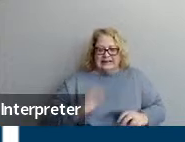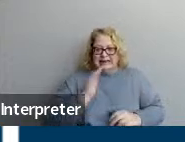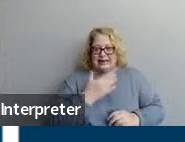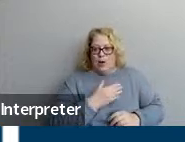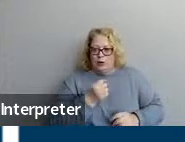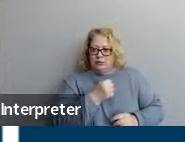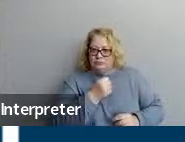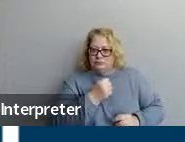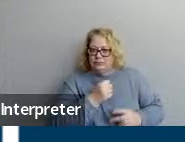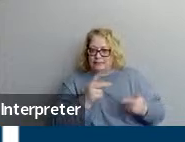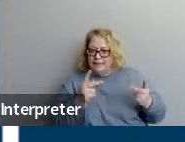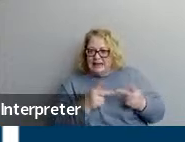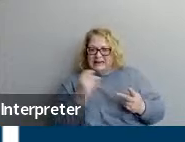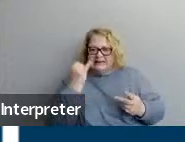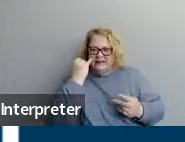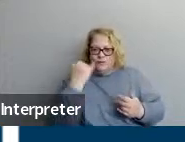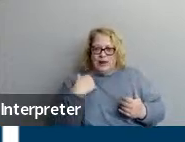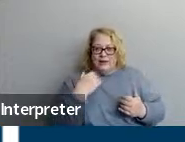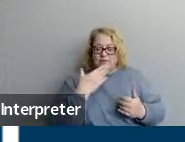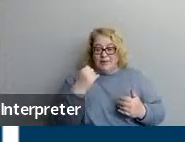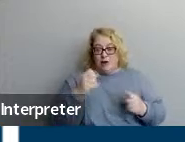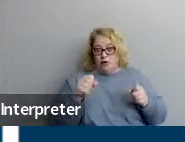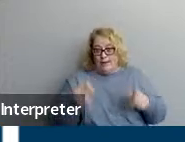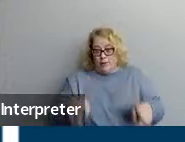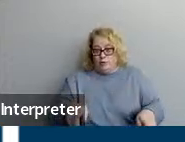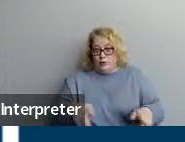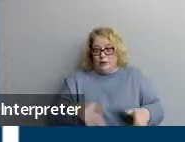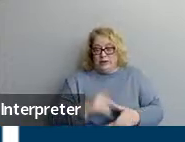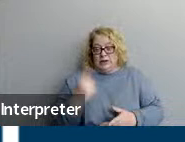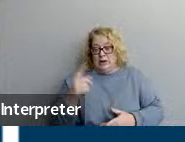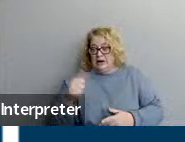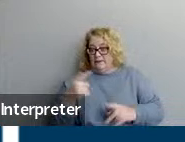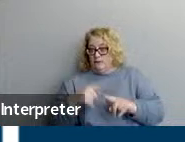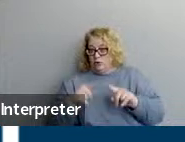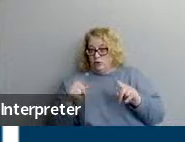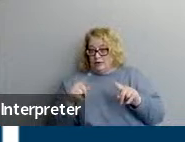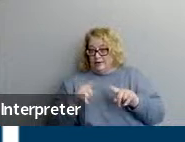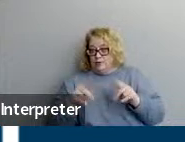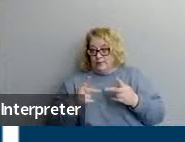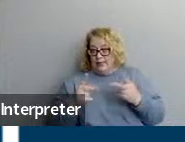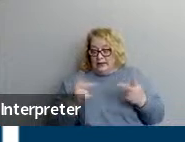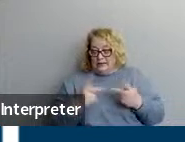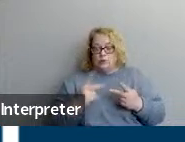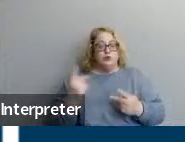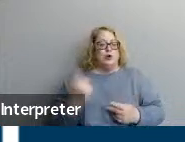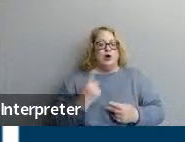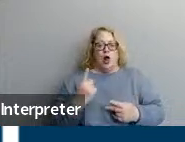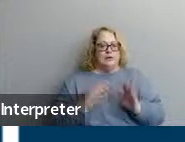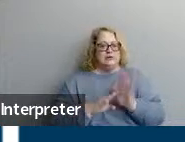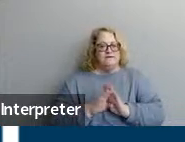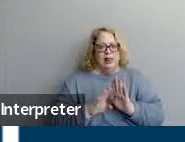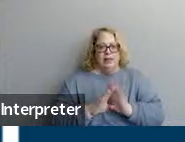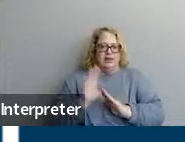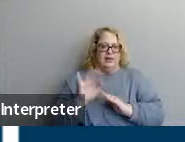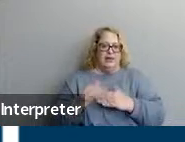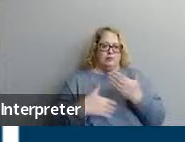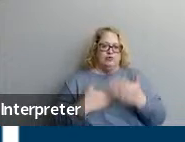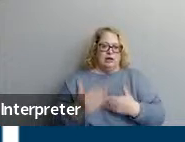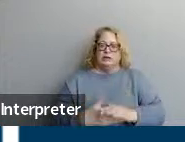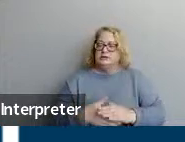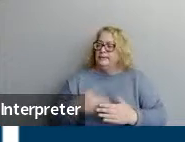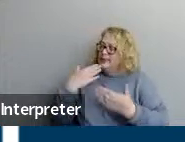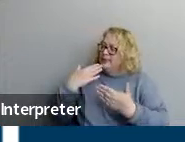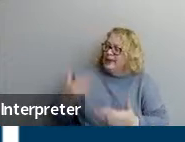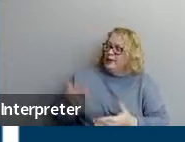and determining if we can find better opportunities someplace anyway. So we're always constantly in that site development process.